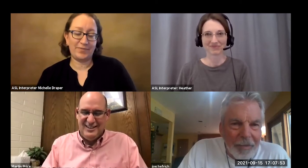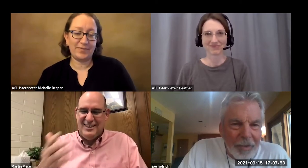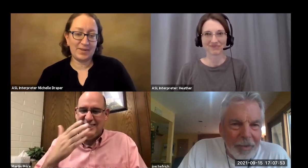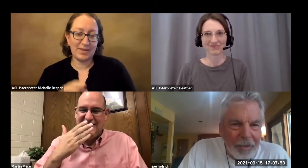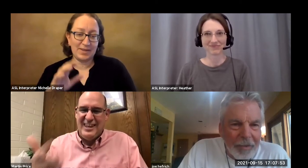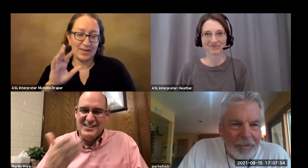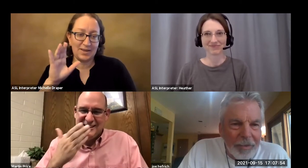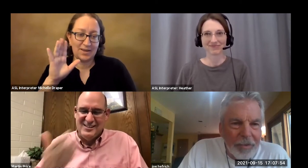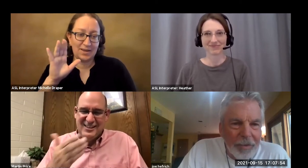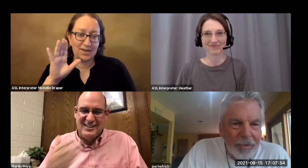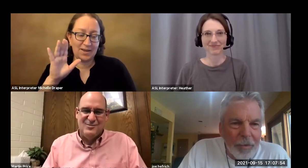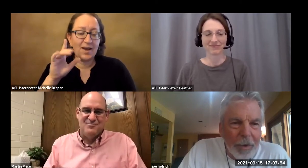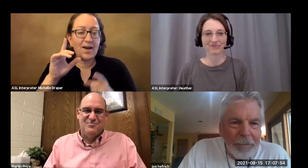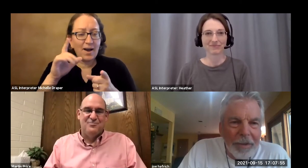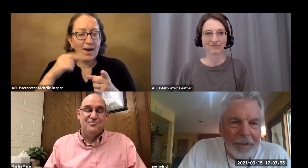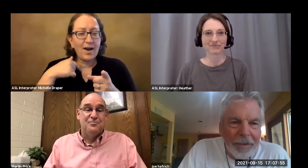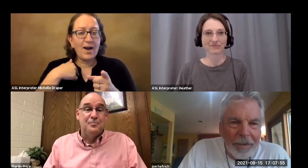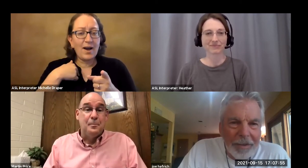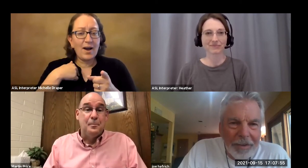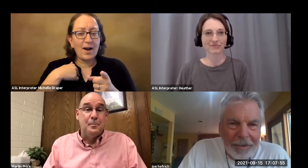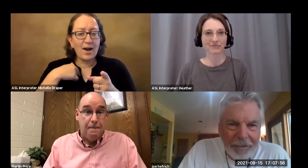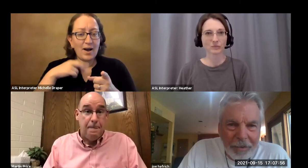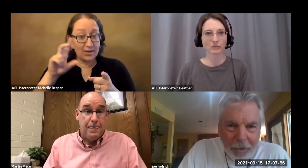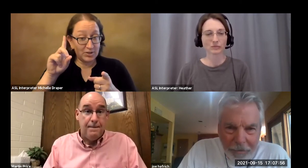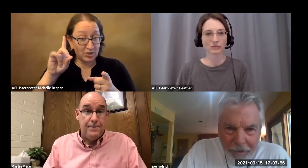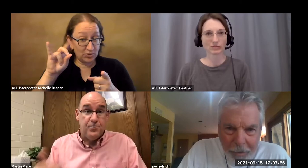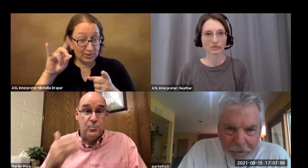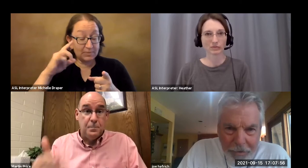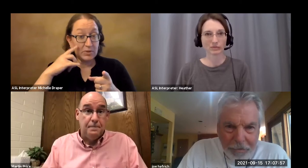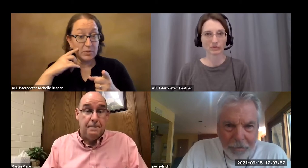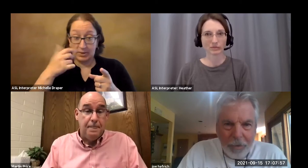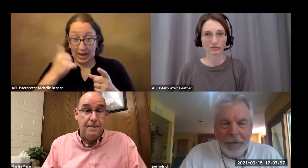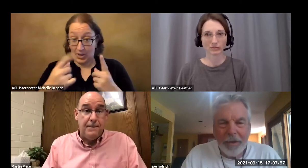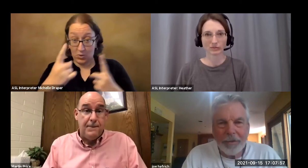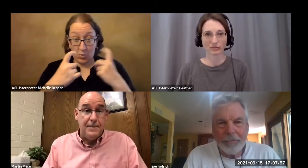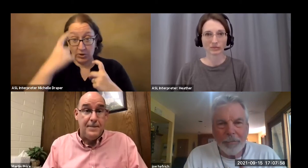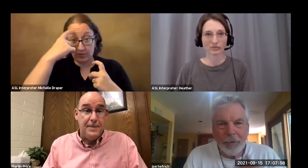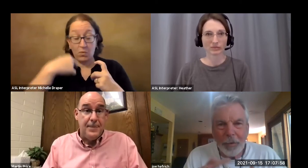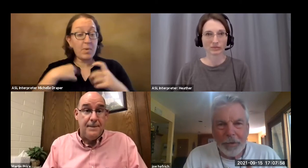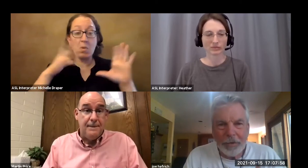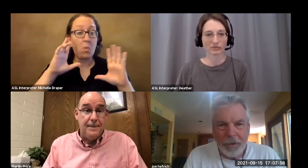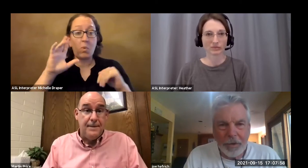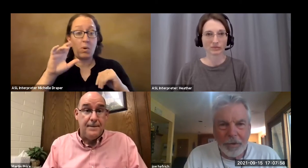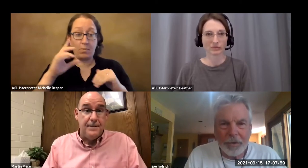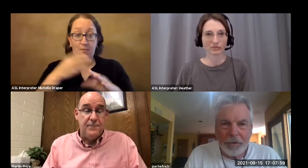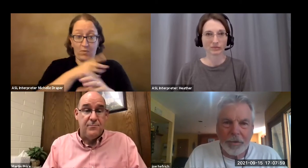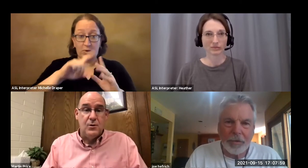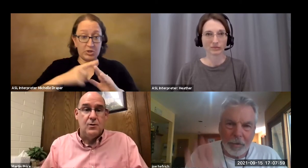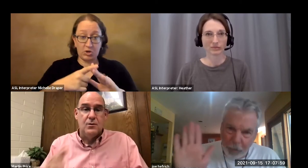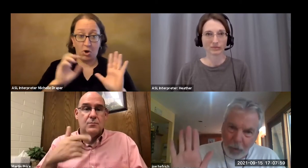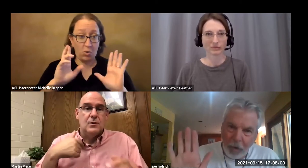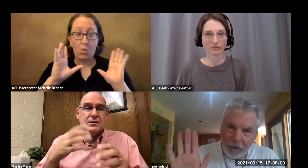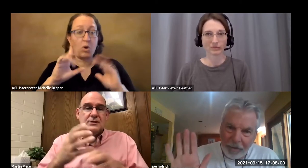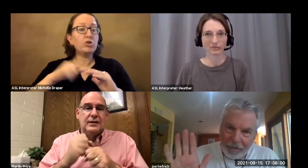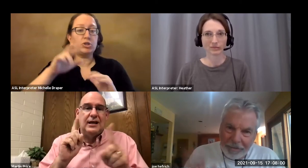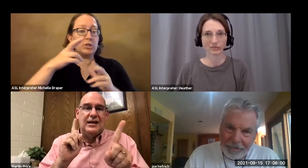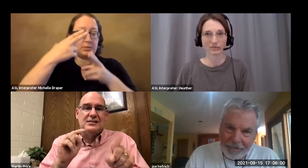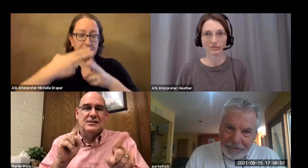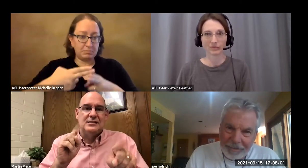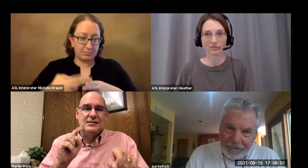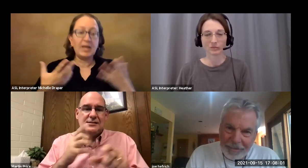Wonderful. Did you want me to, did you have any questions for me before we get started, or it's just the roll